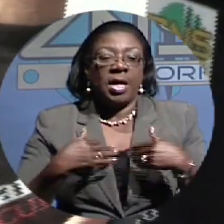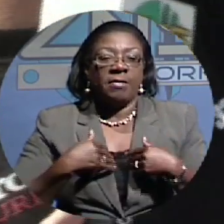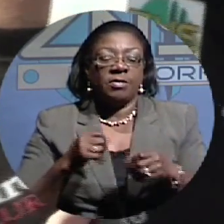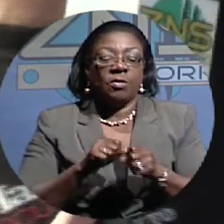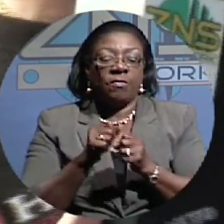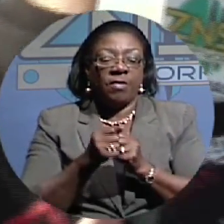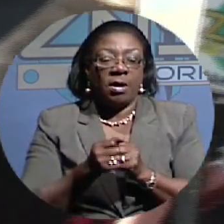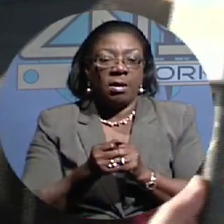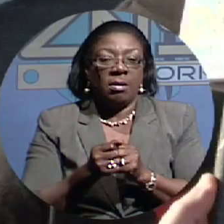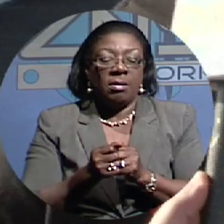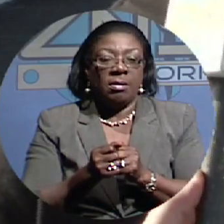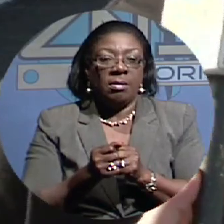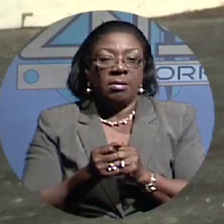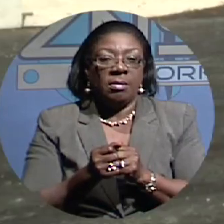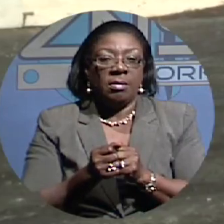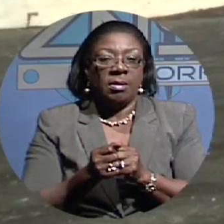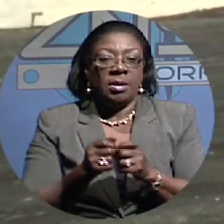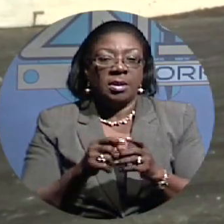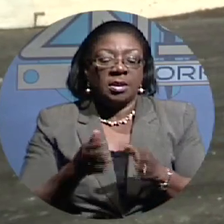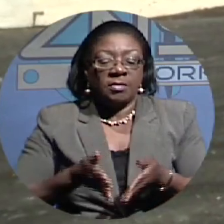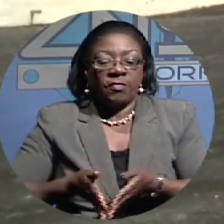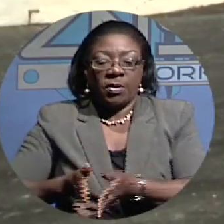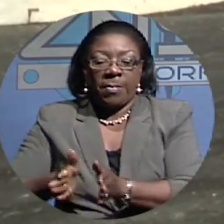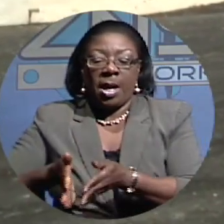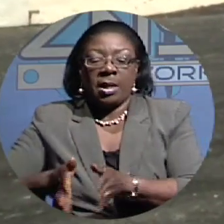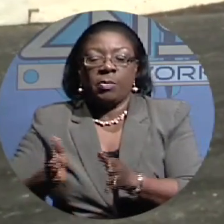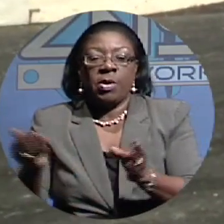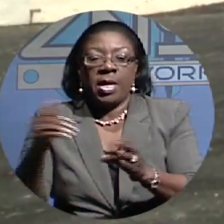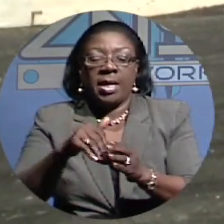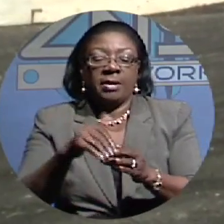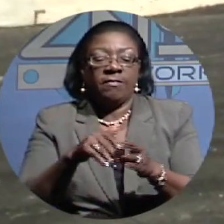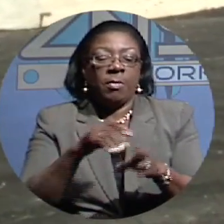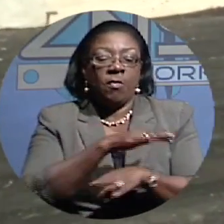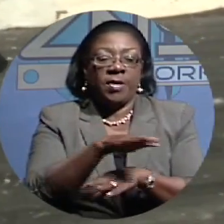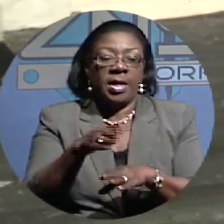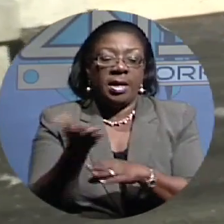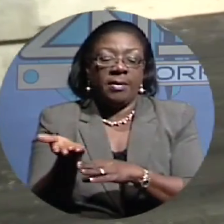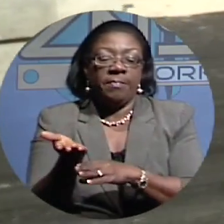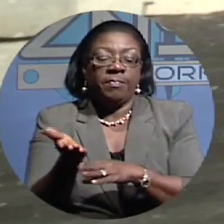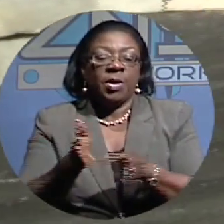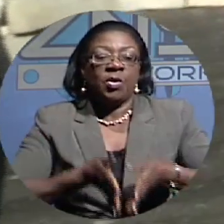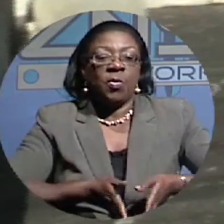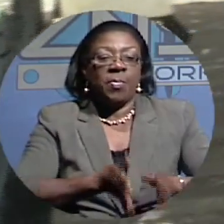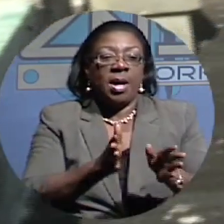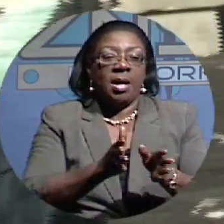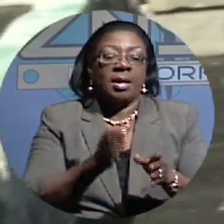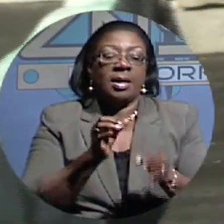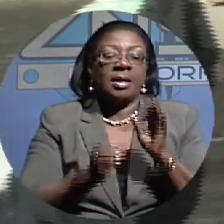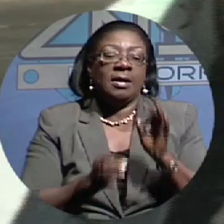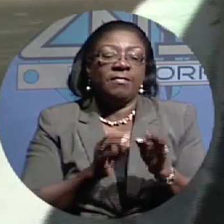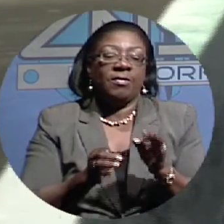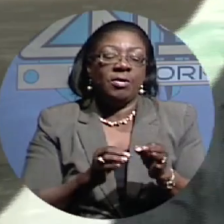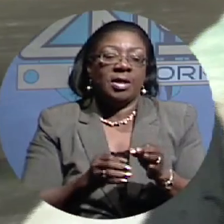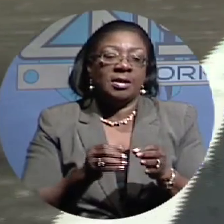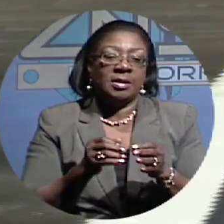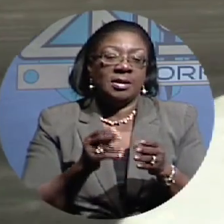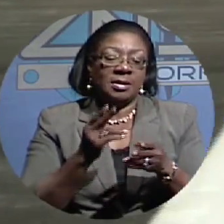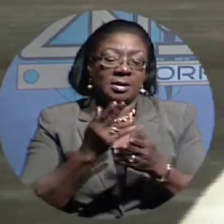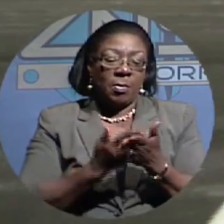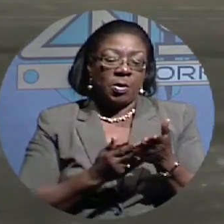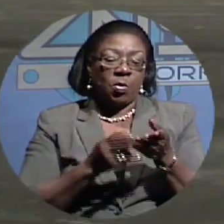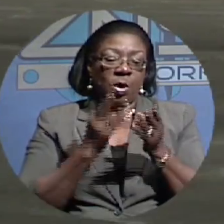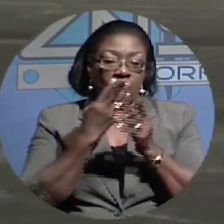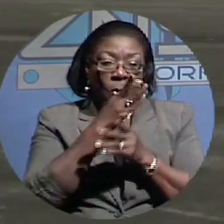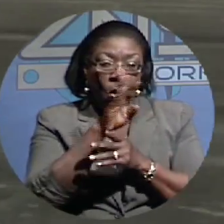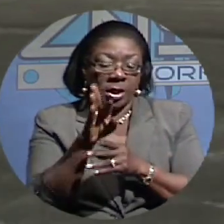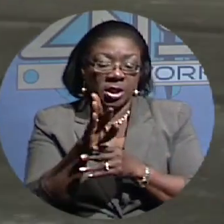This here is our shared parking, where you enter the facility from over here, park. If you're just a spectator, you'll walk up